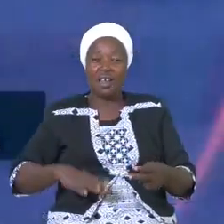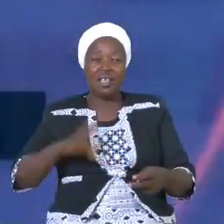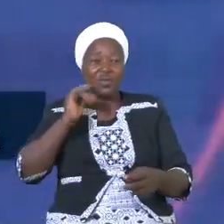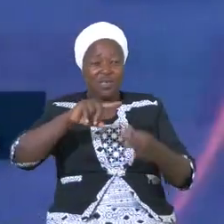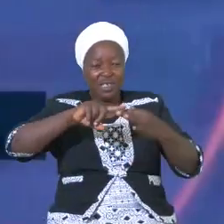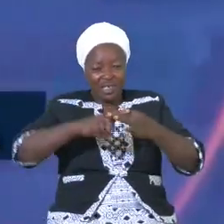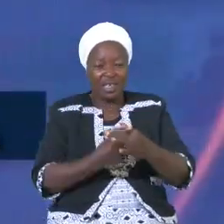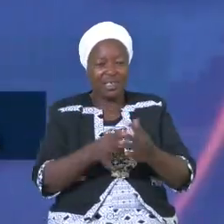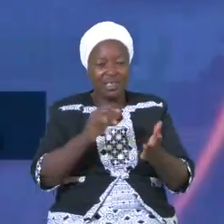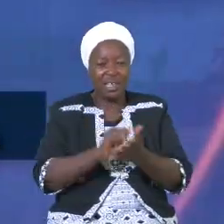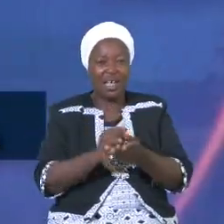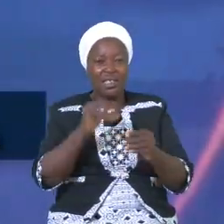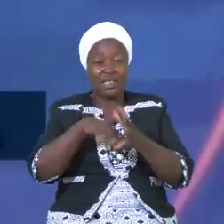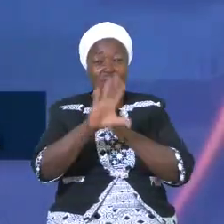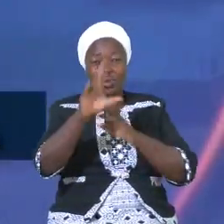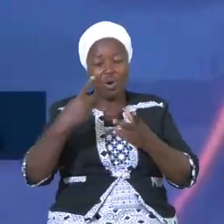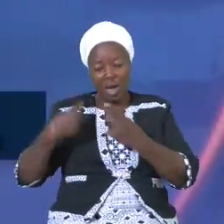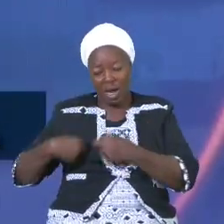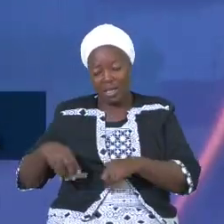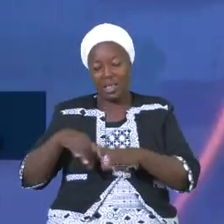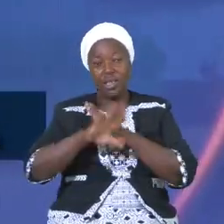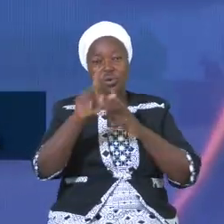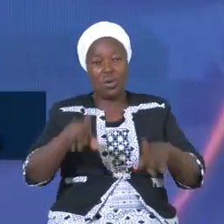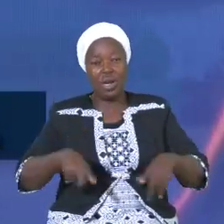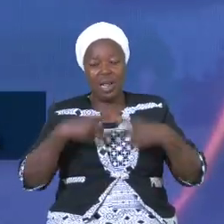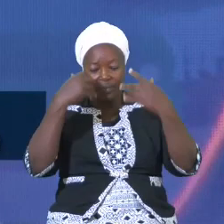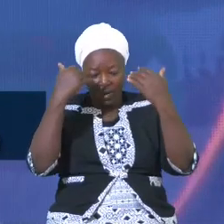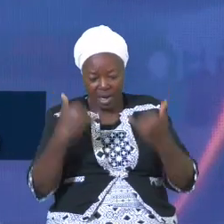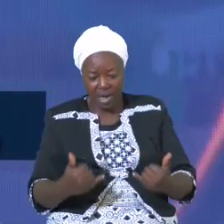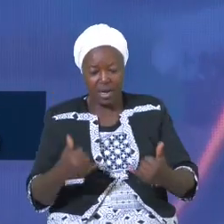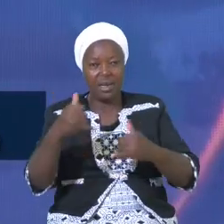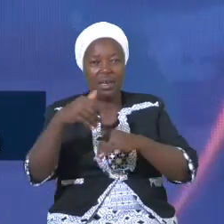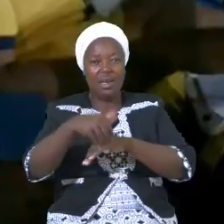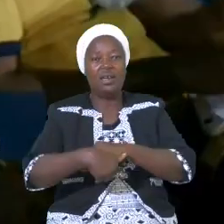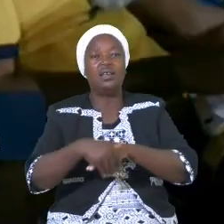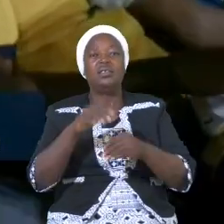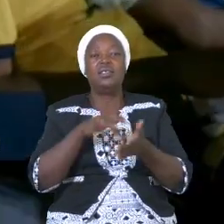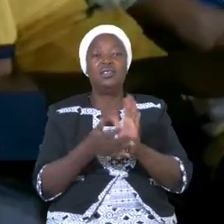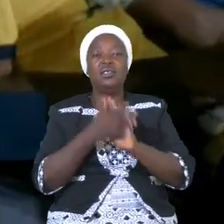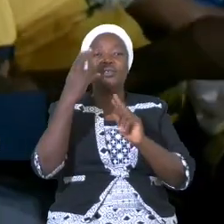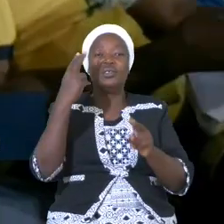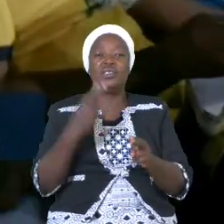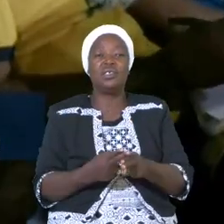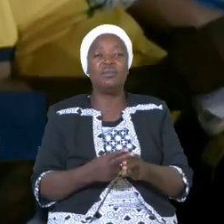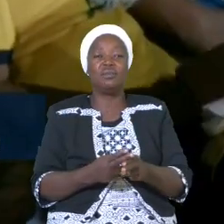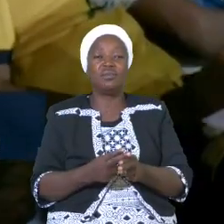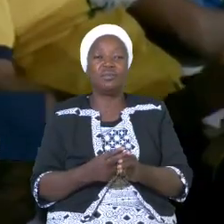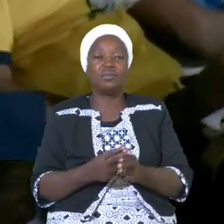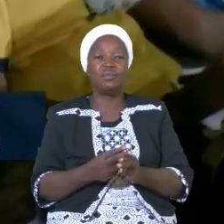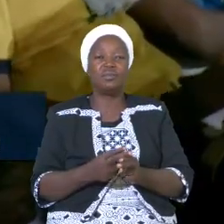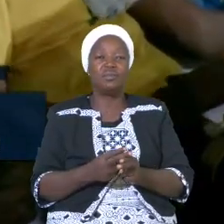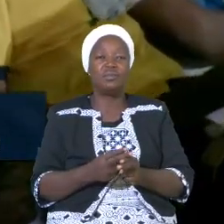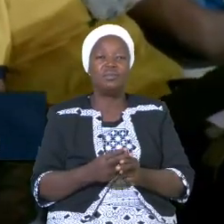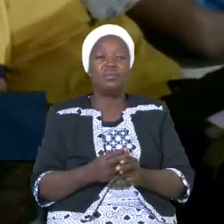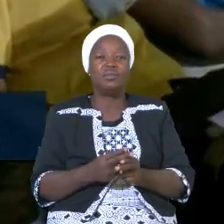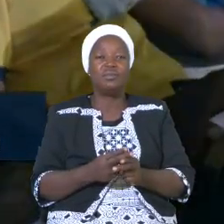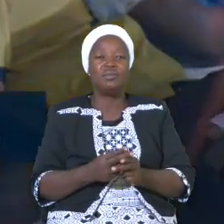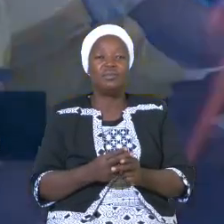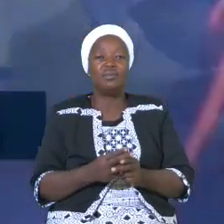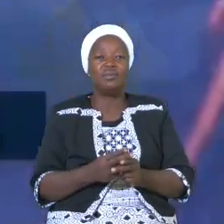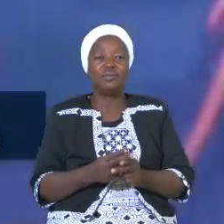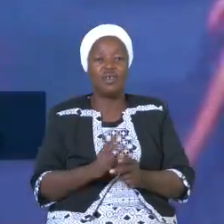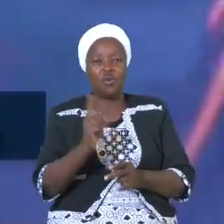heart in your life right there tonight in jesus name where are